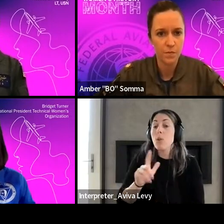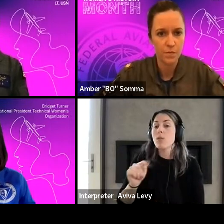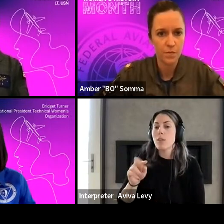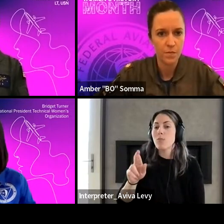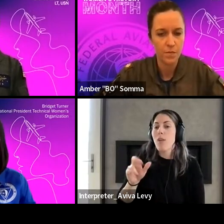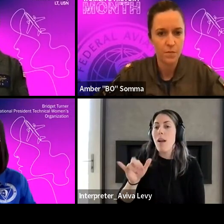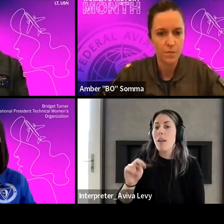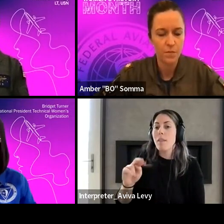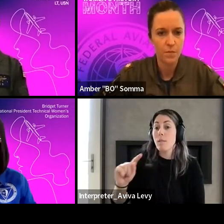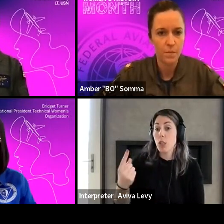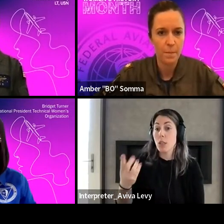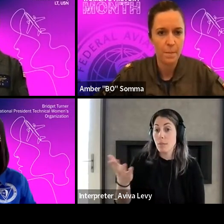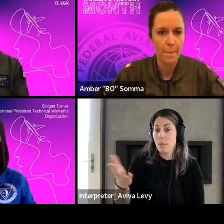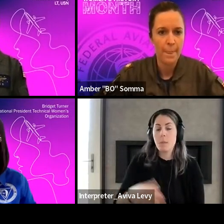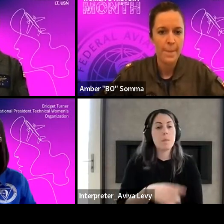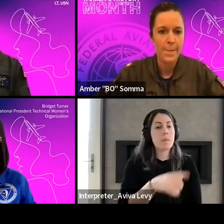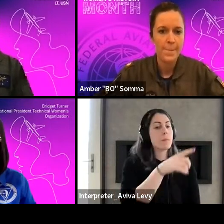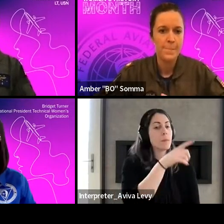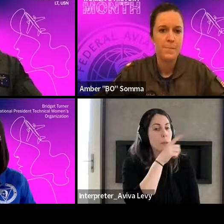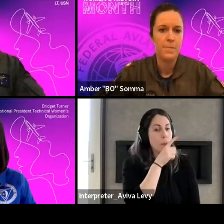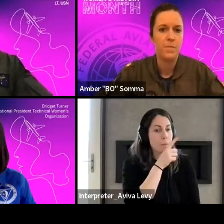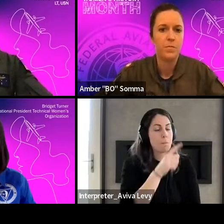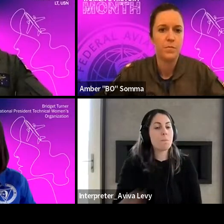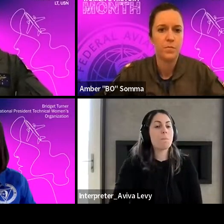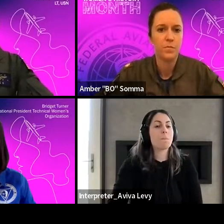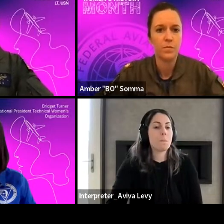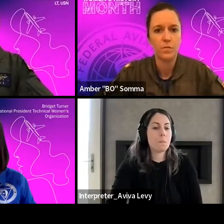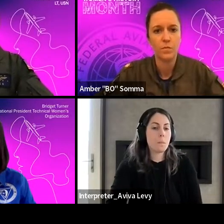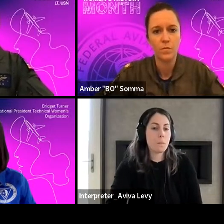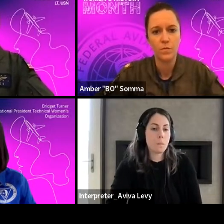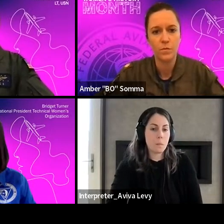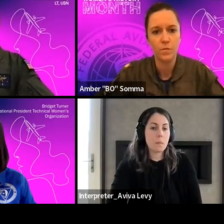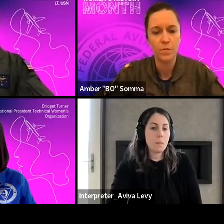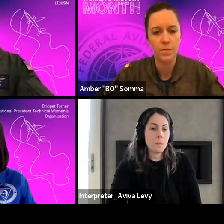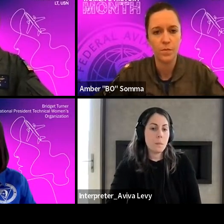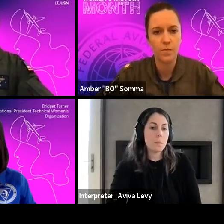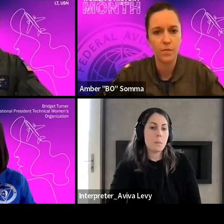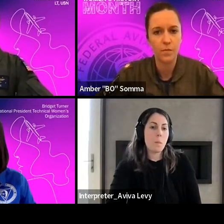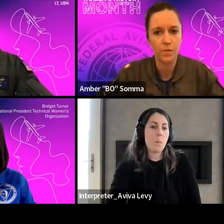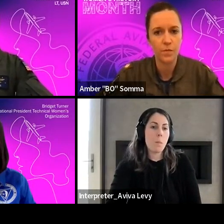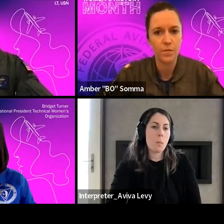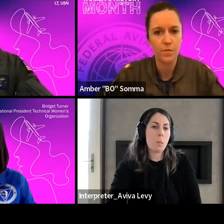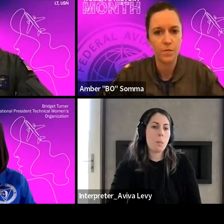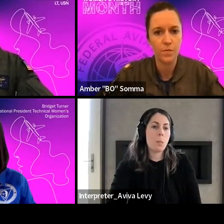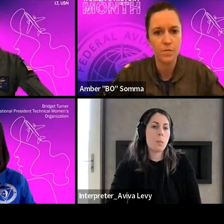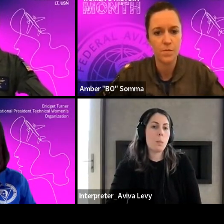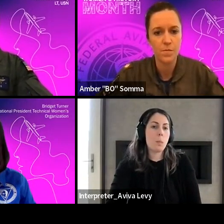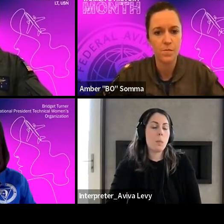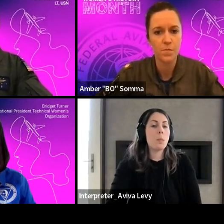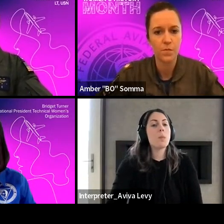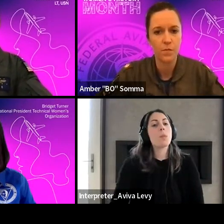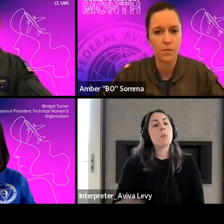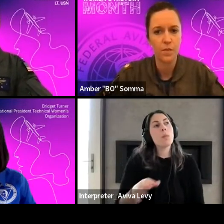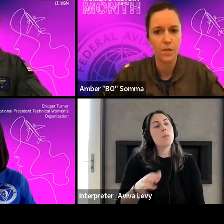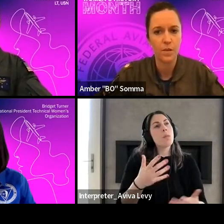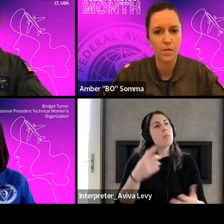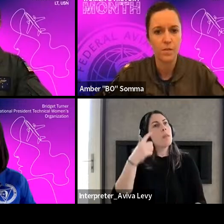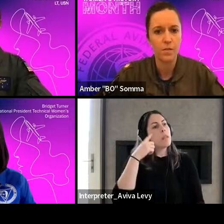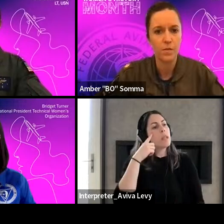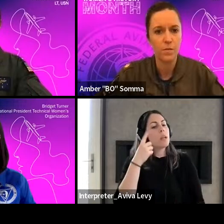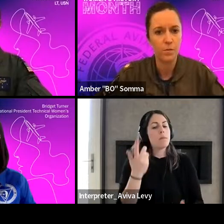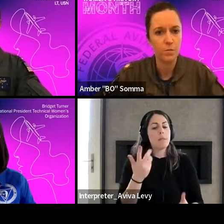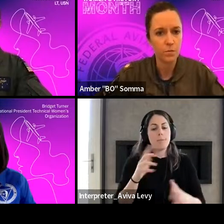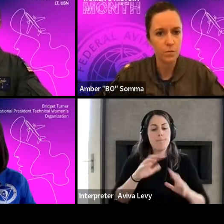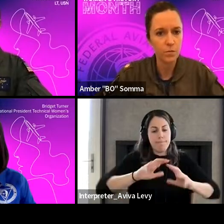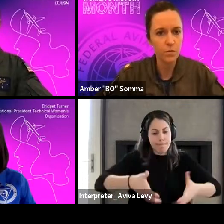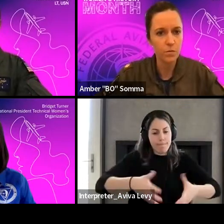Sure. I think that where we are now as a military, the culture is generally